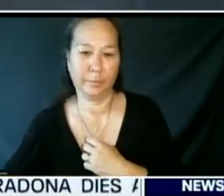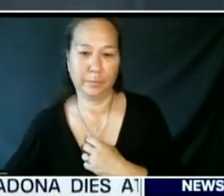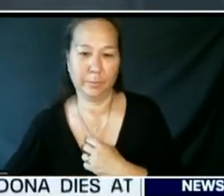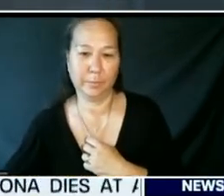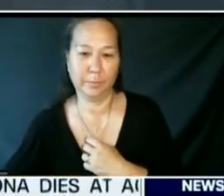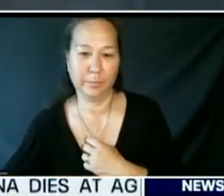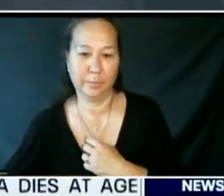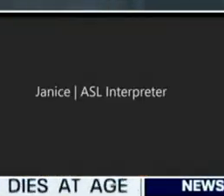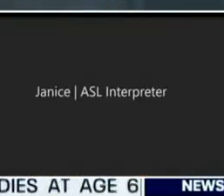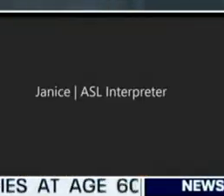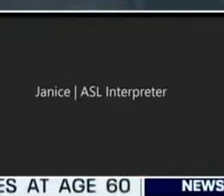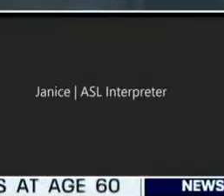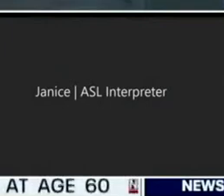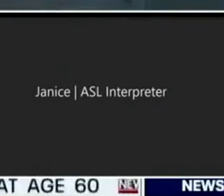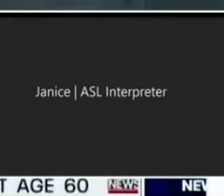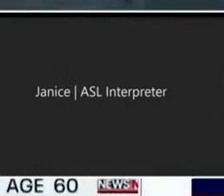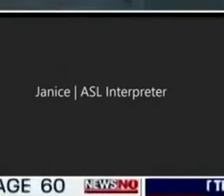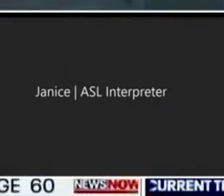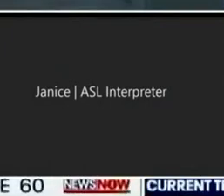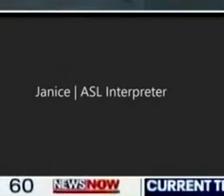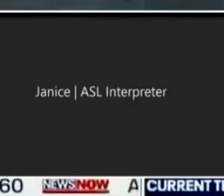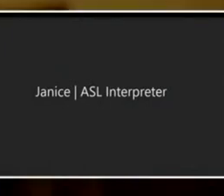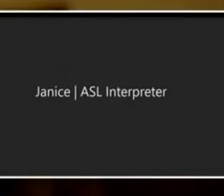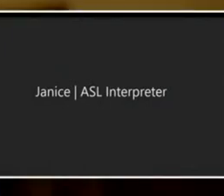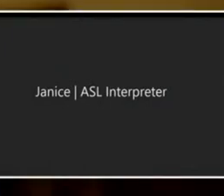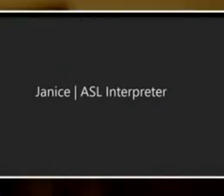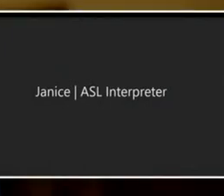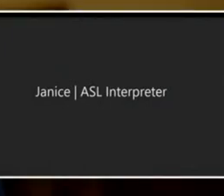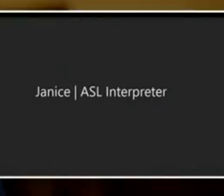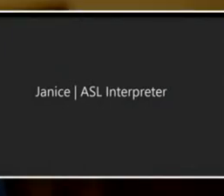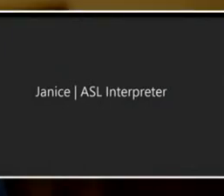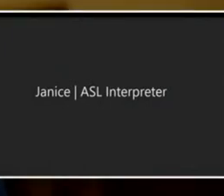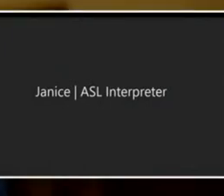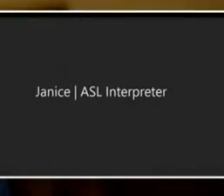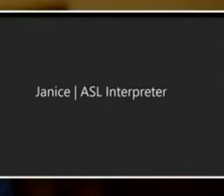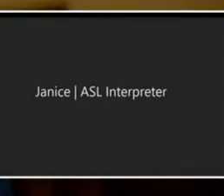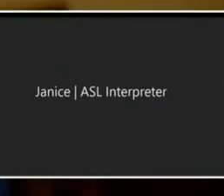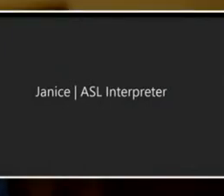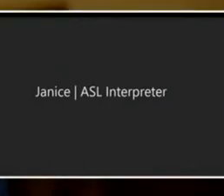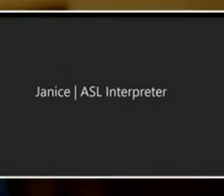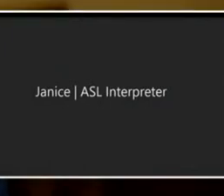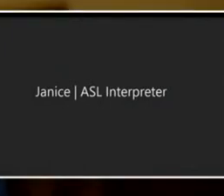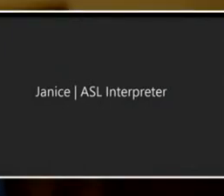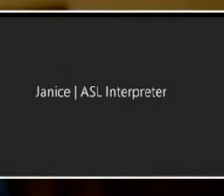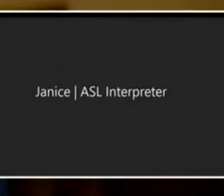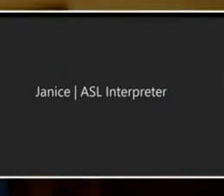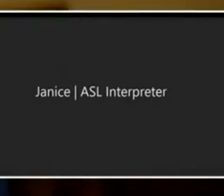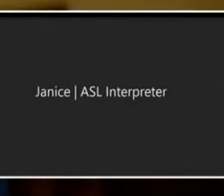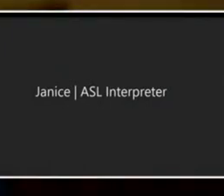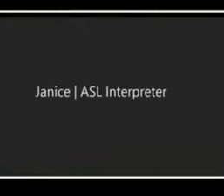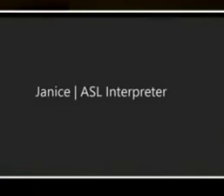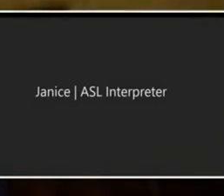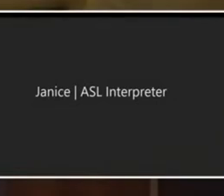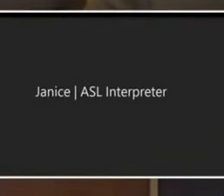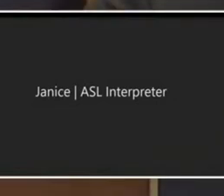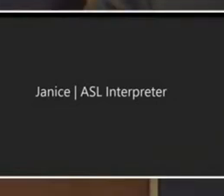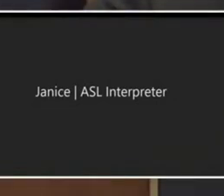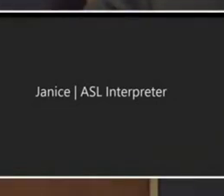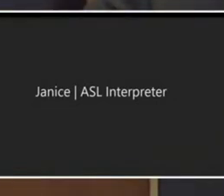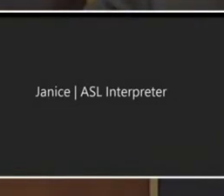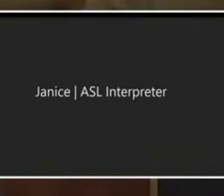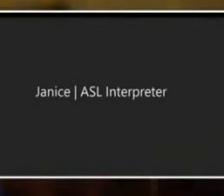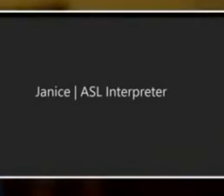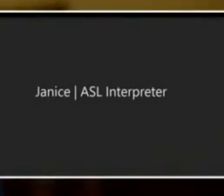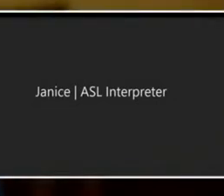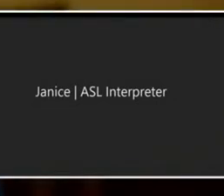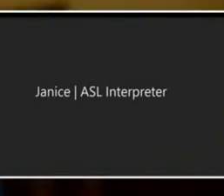lot, and we won all of these swing states by a lot. This was a strategy with both practical and legal elements. The Select Committee